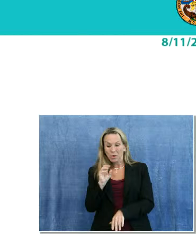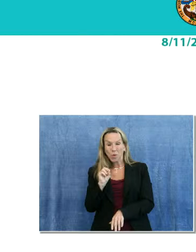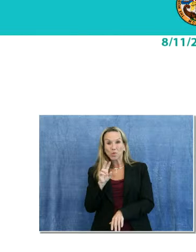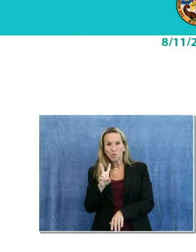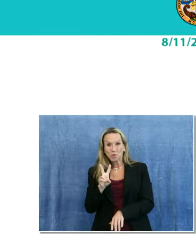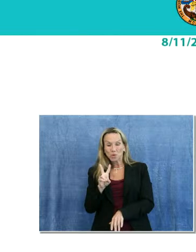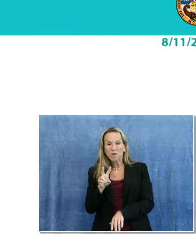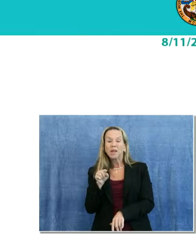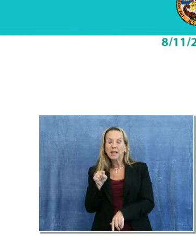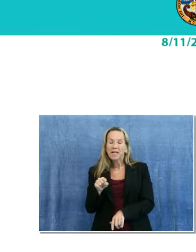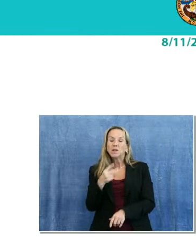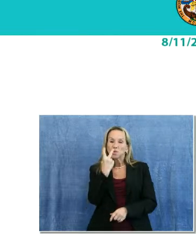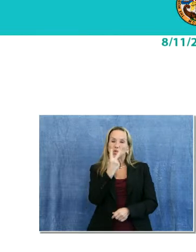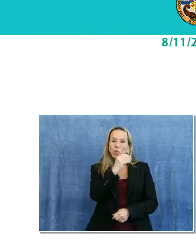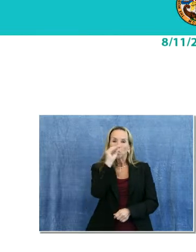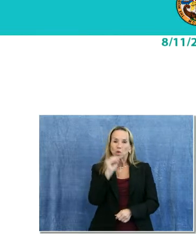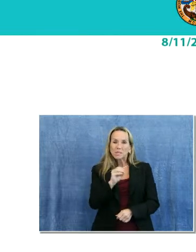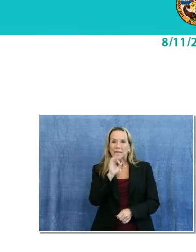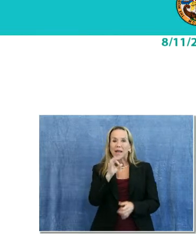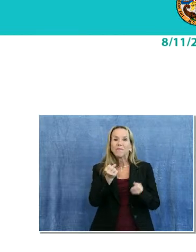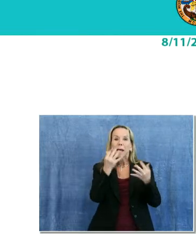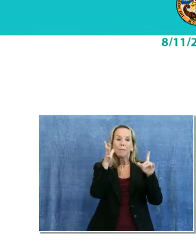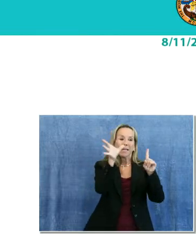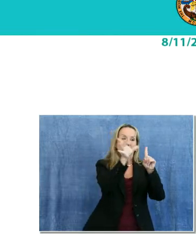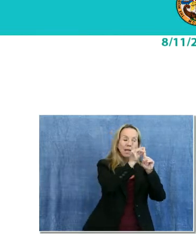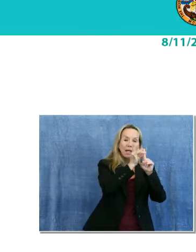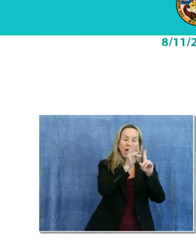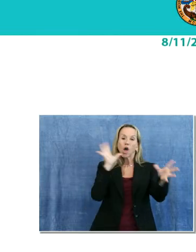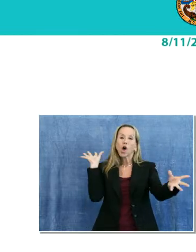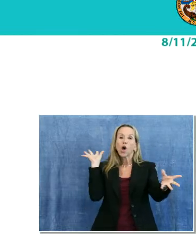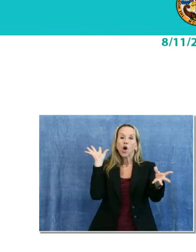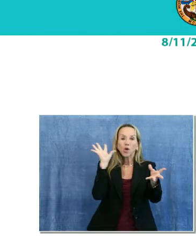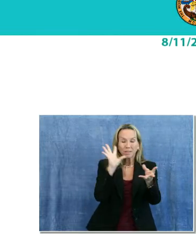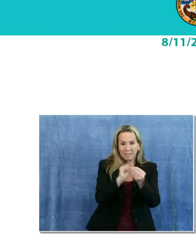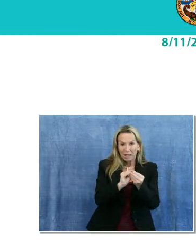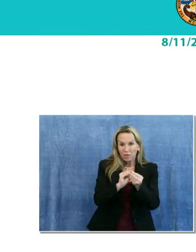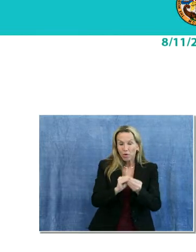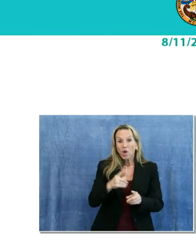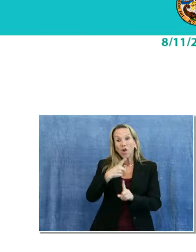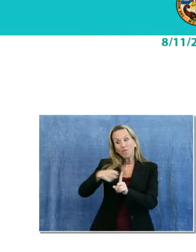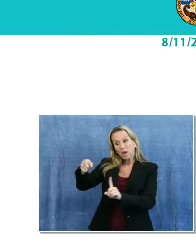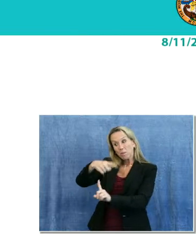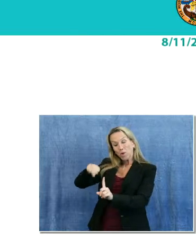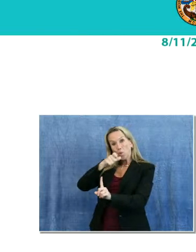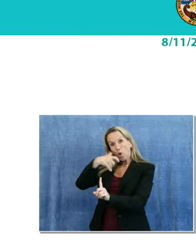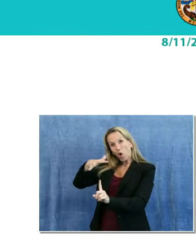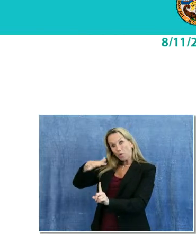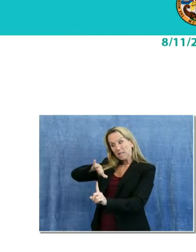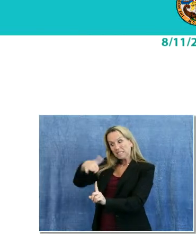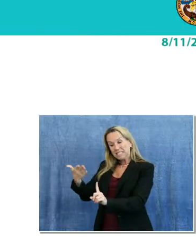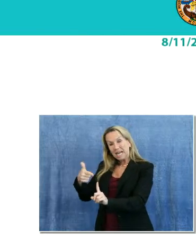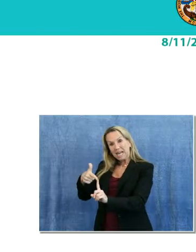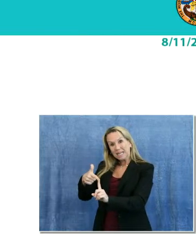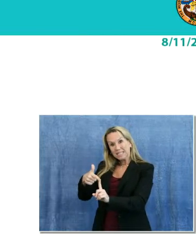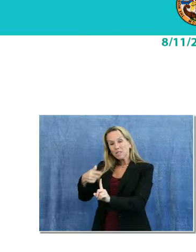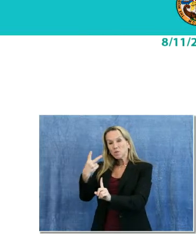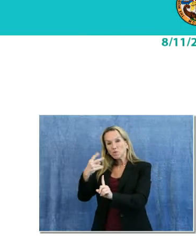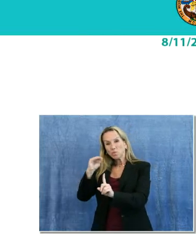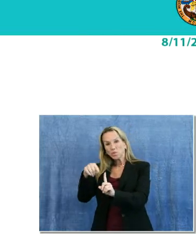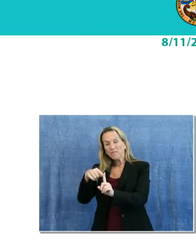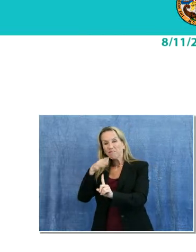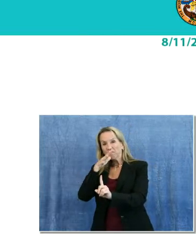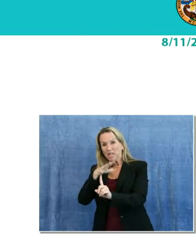represents 2% of the total number of cases. Of the deaths, 258, or 43%, were